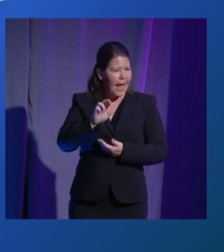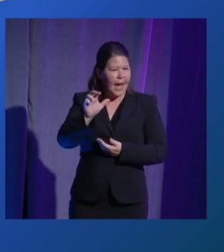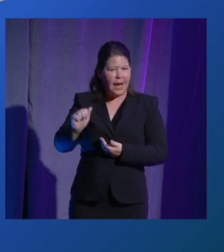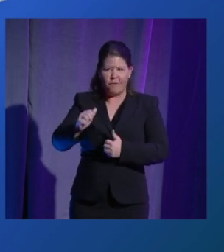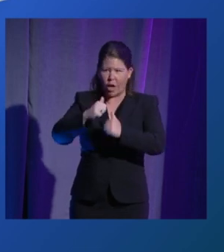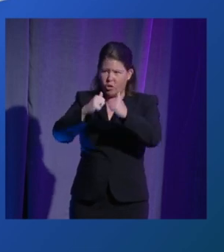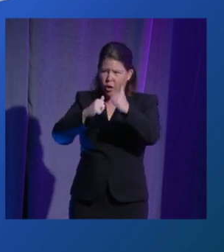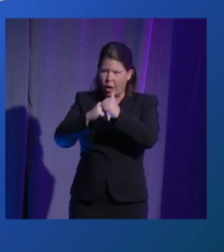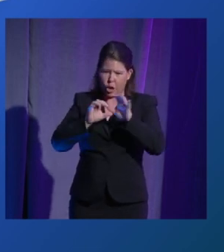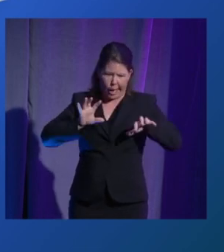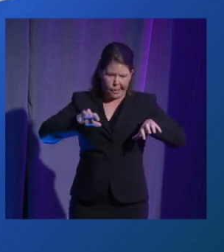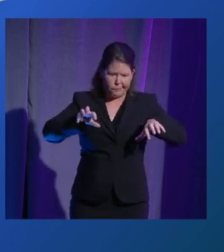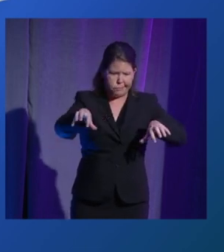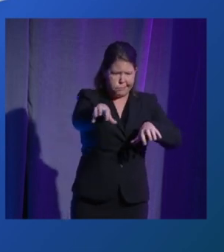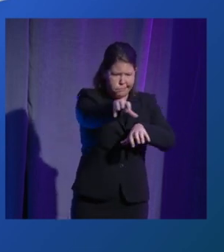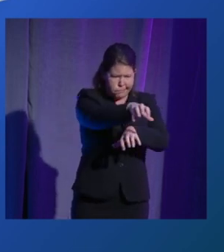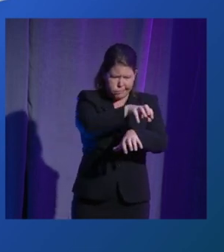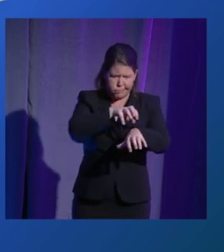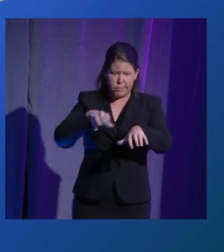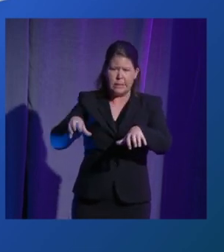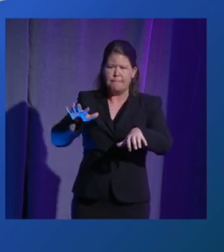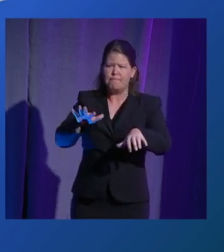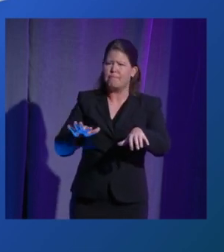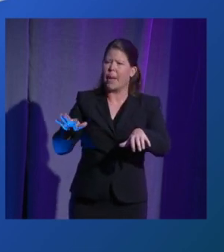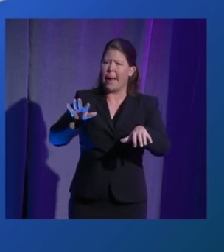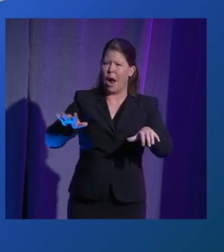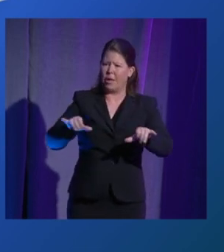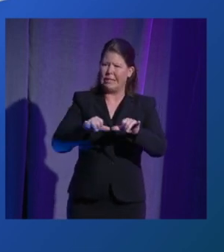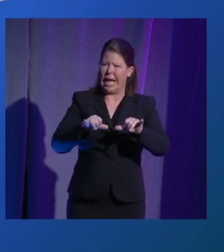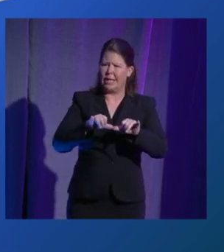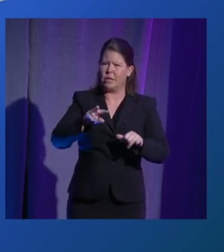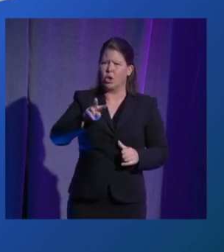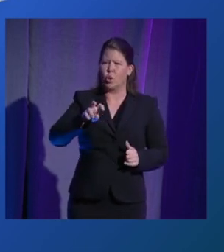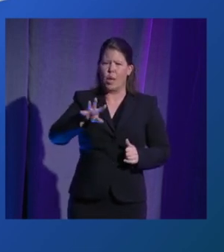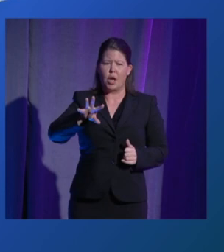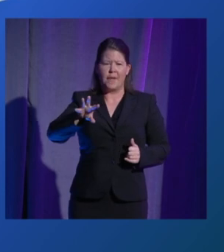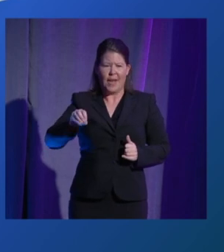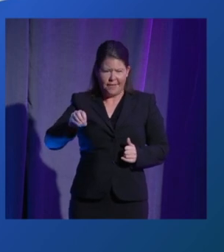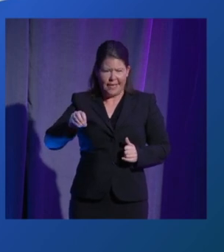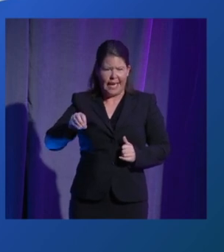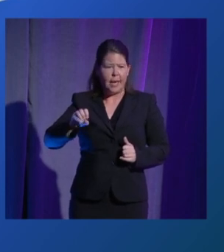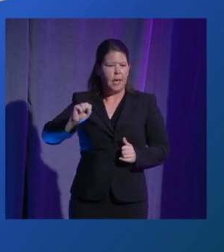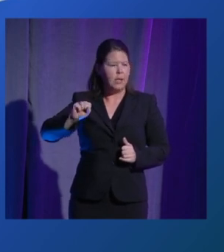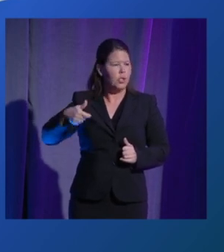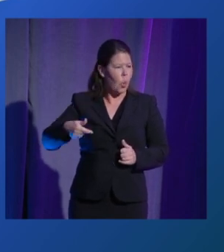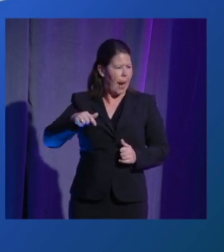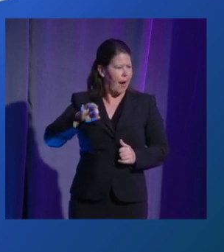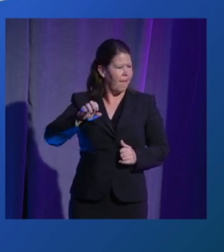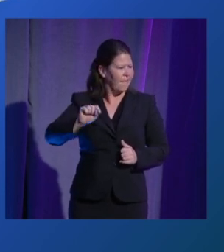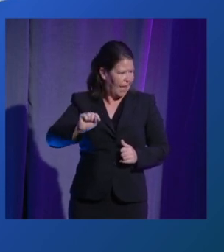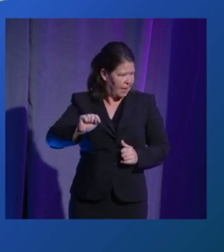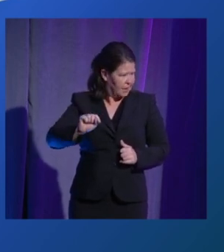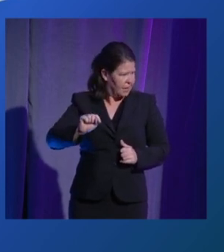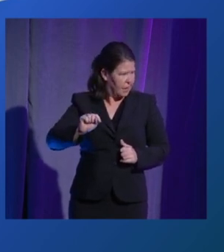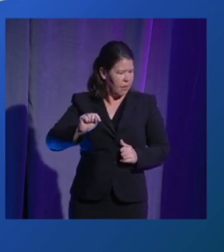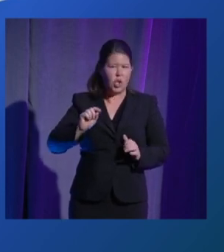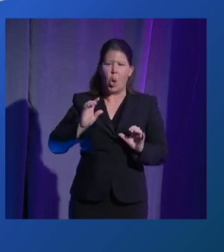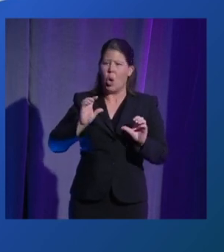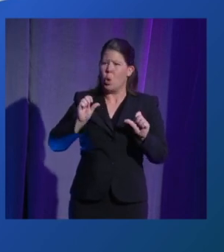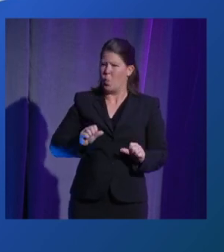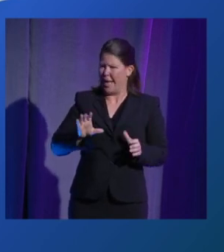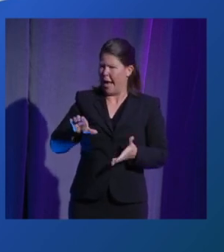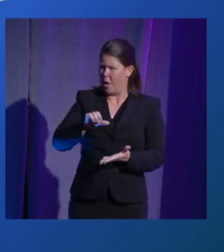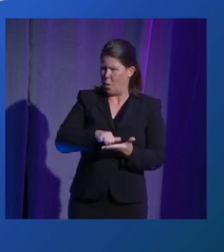of about 450 square square foot we've been able to do that over the course of 5 years to date we've mapped about